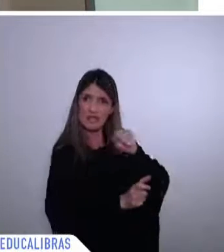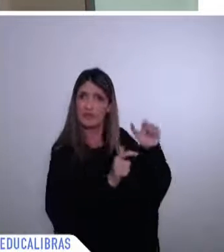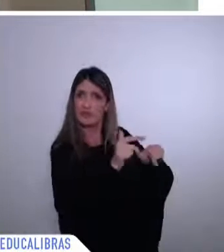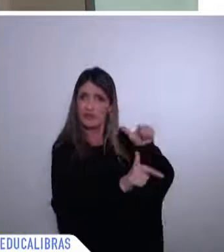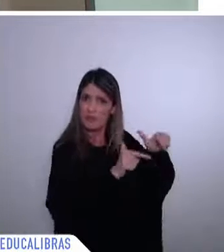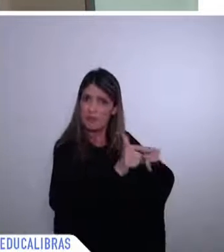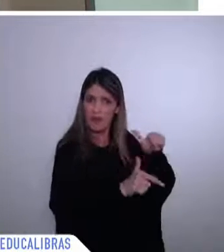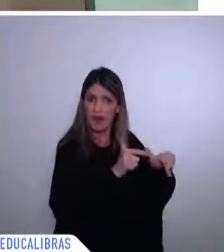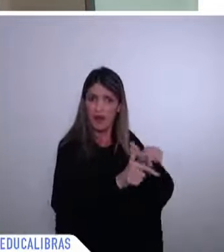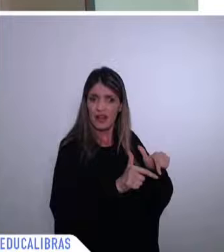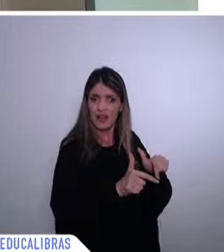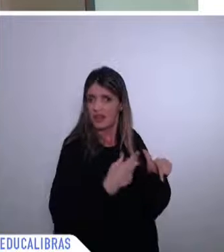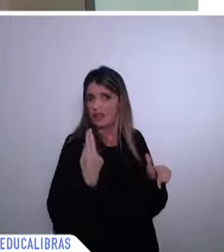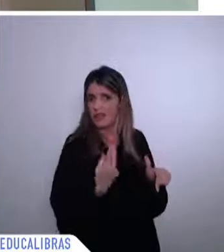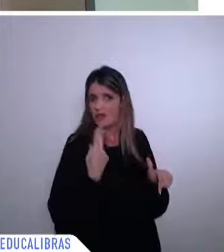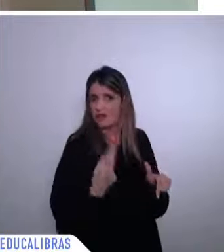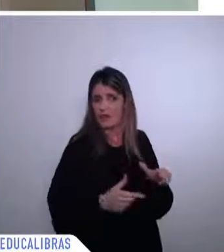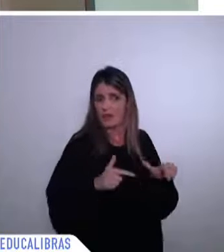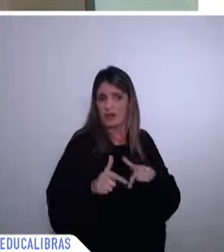basic income,